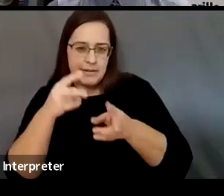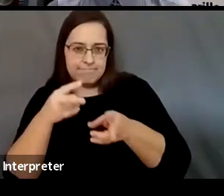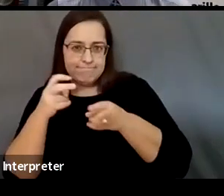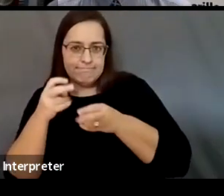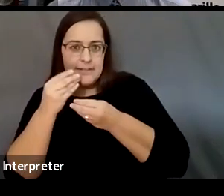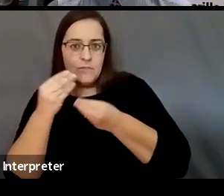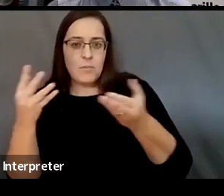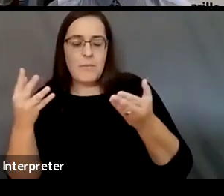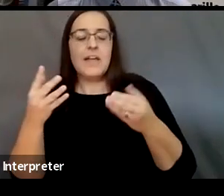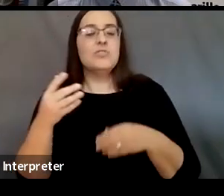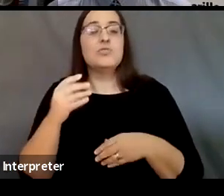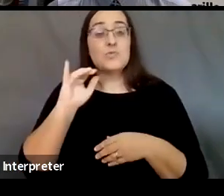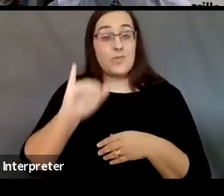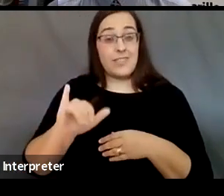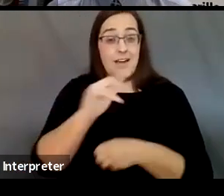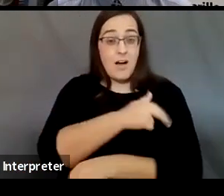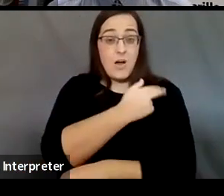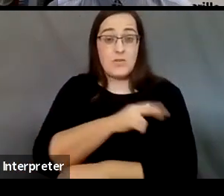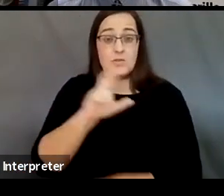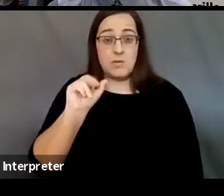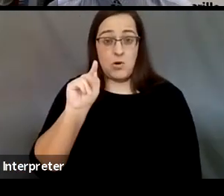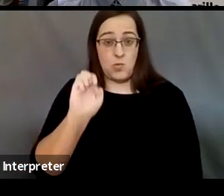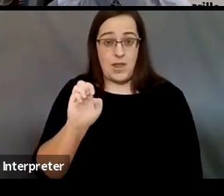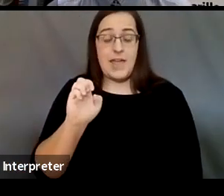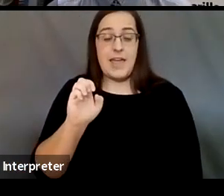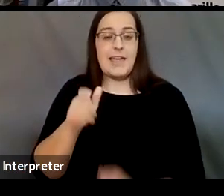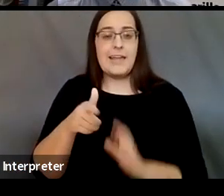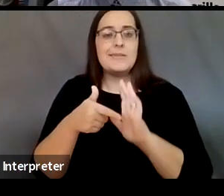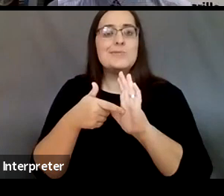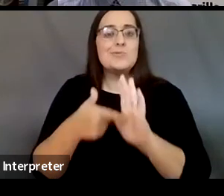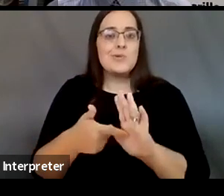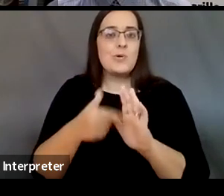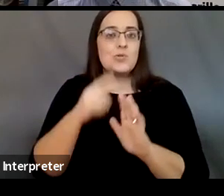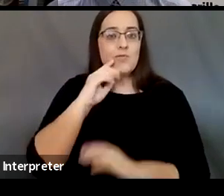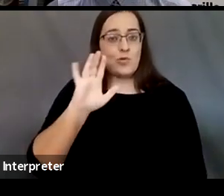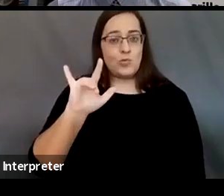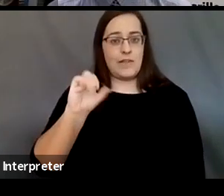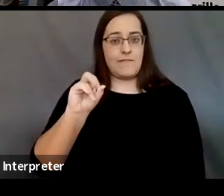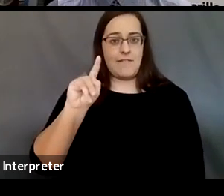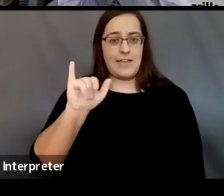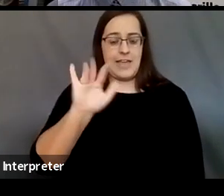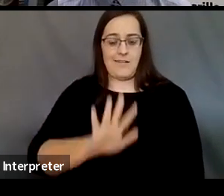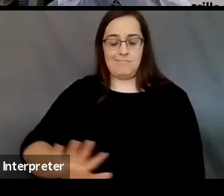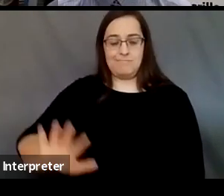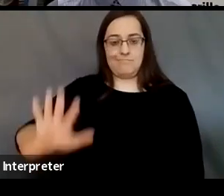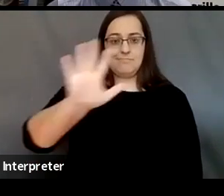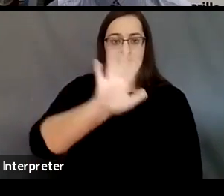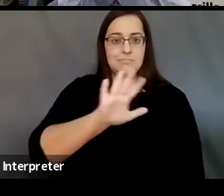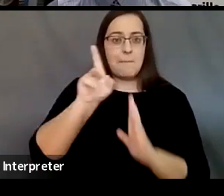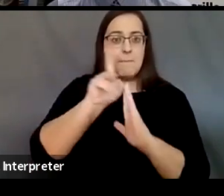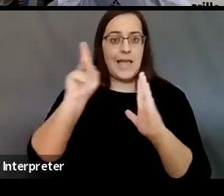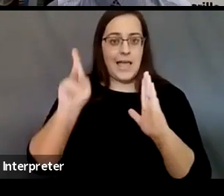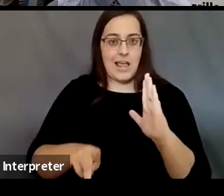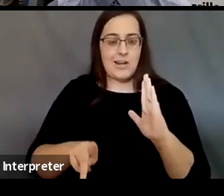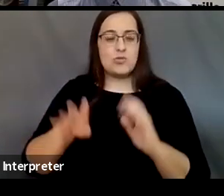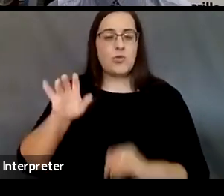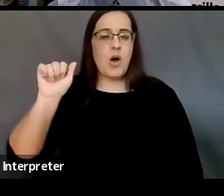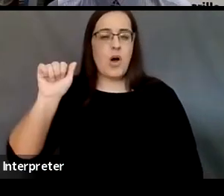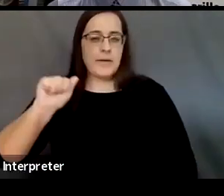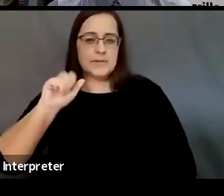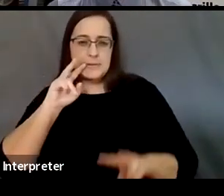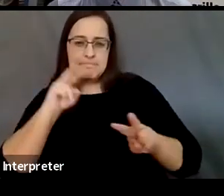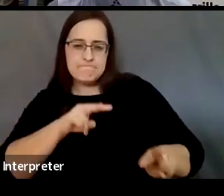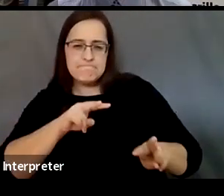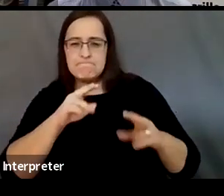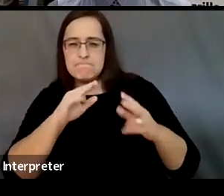hospitalization rate number does reflect 25 of the 26 panhandle counties. And that's what Austin is using to gauge